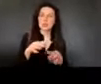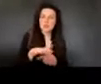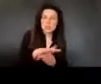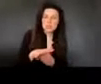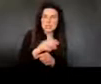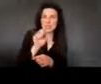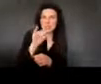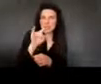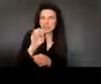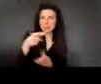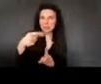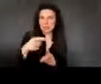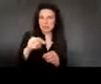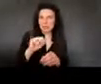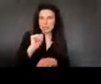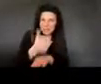intersection between